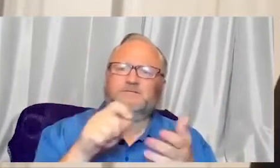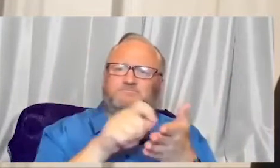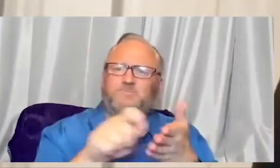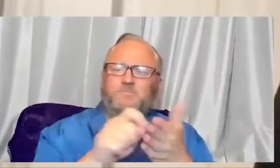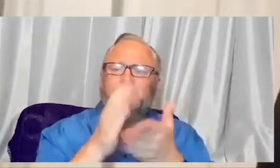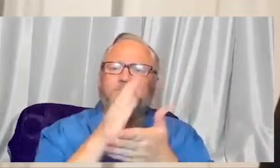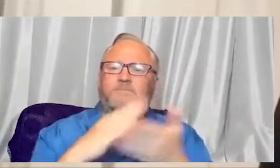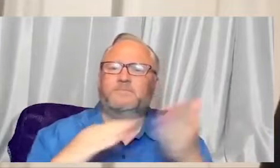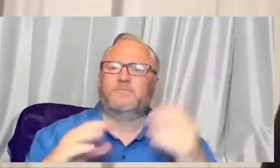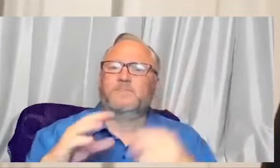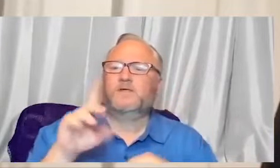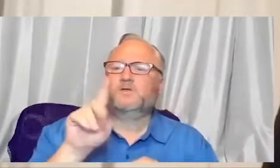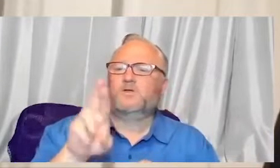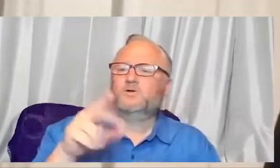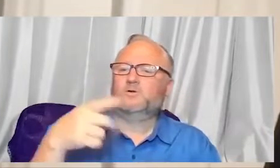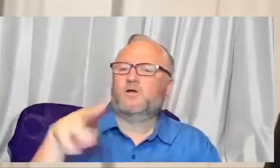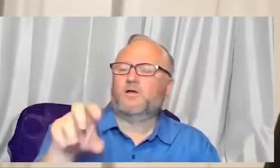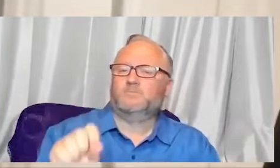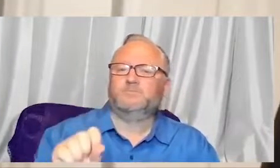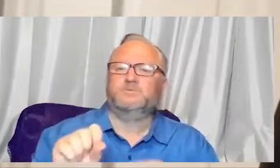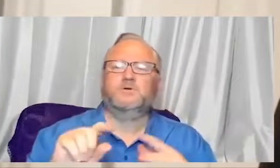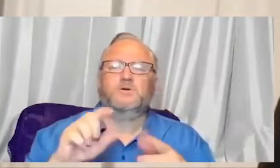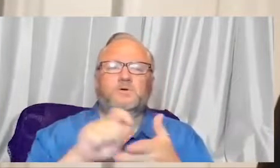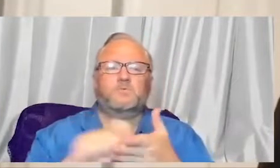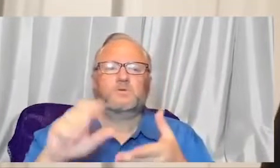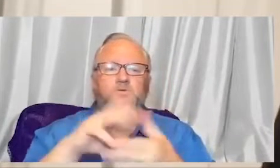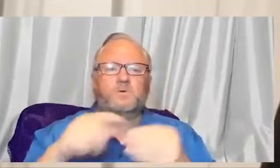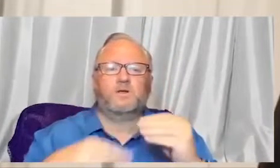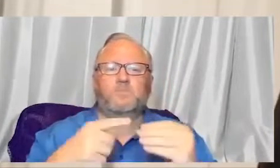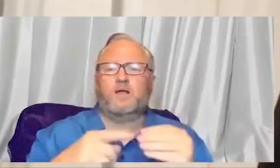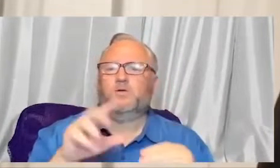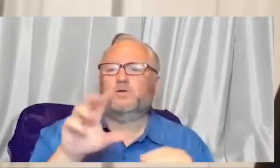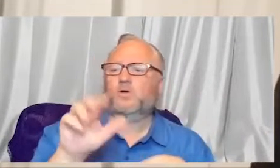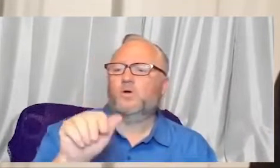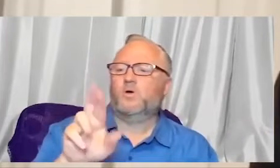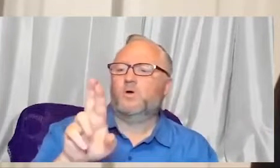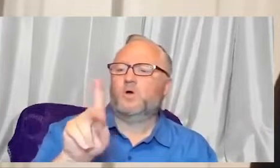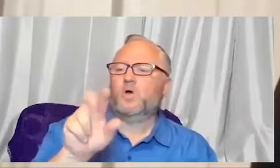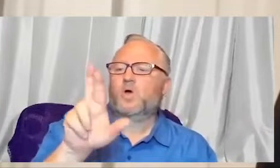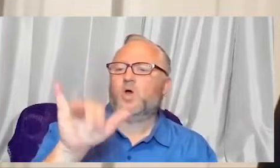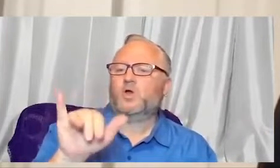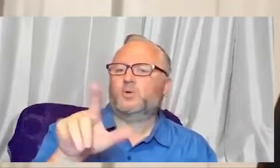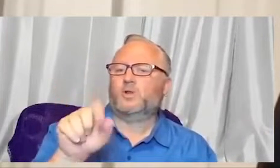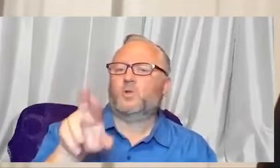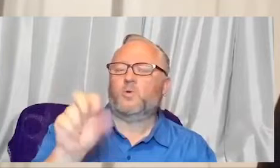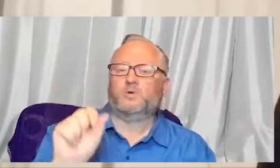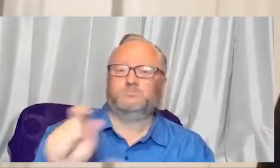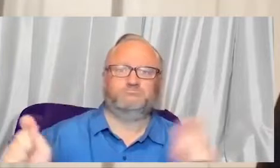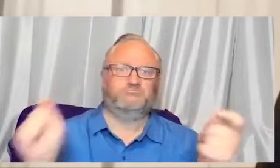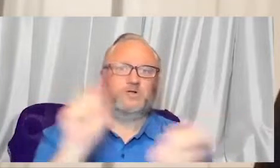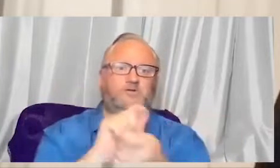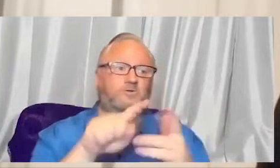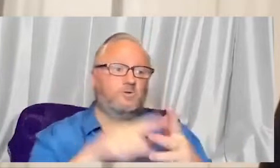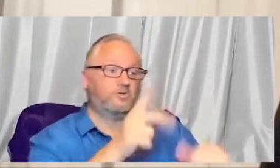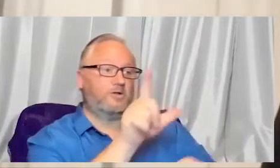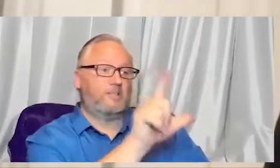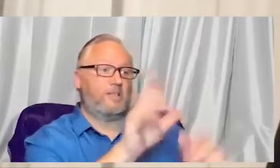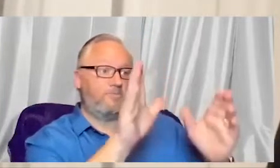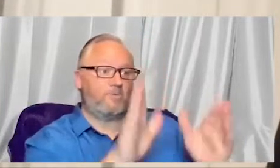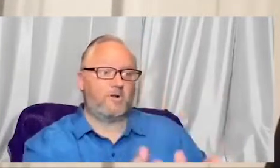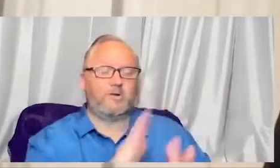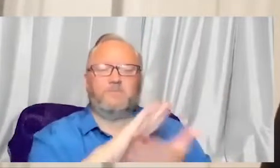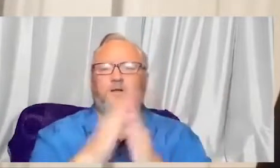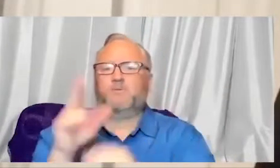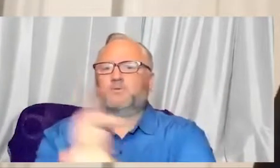Gums weaves a story of Audre Lorde's transformation from a librarian into a poet and a justice